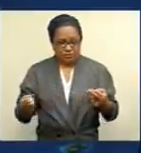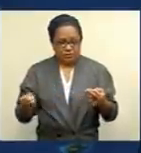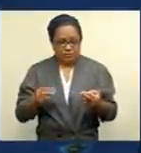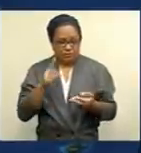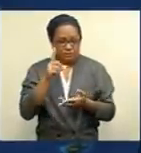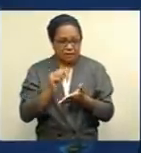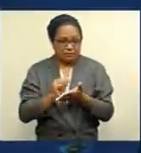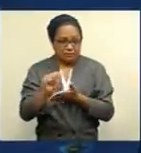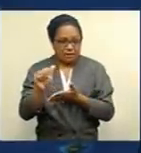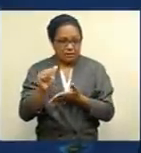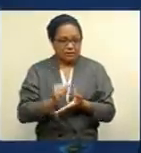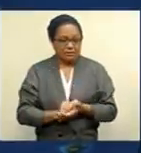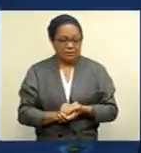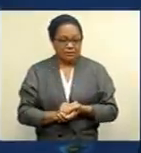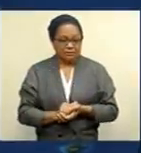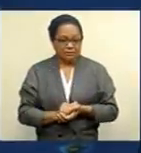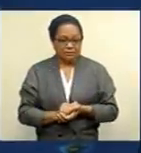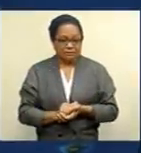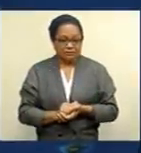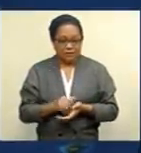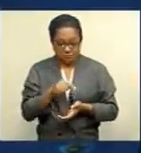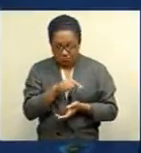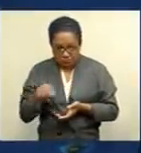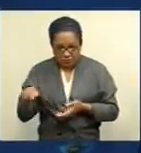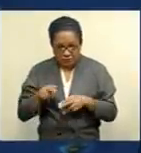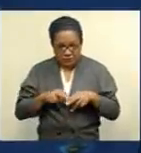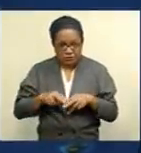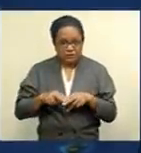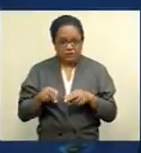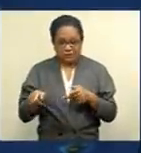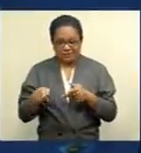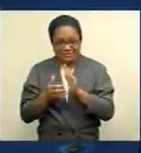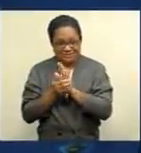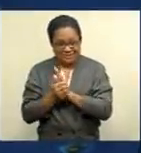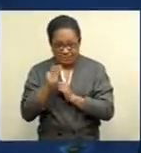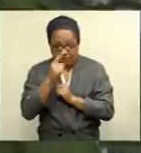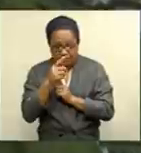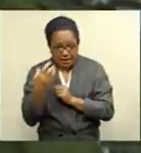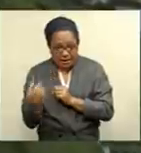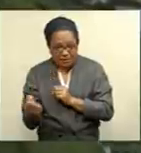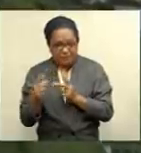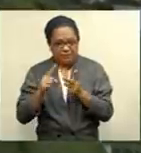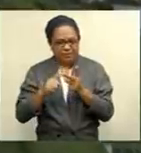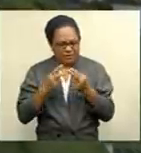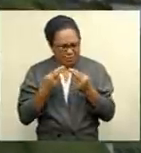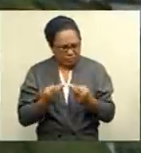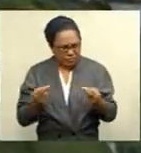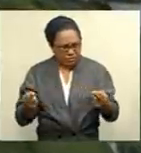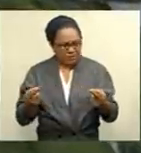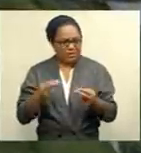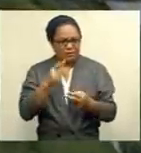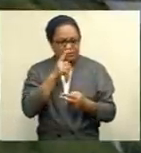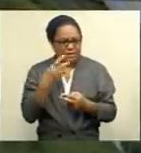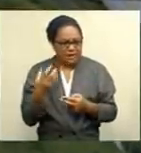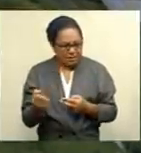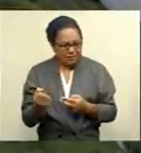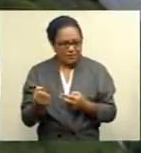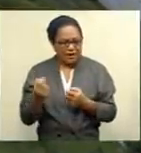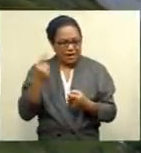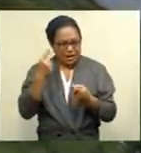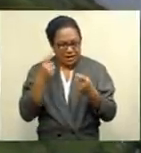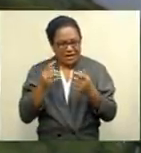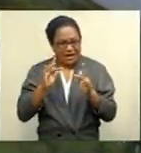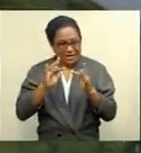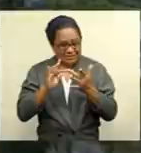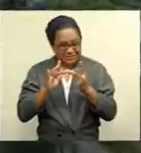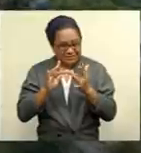lot of advantage. Well-educated workforce, tax-free zones. I talked about a lot of incentives, IT